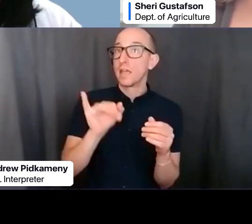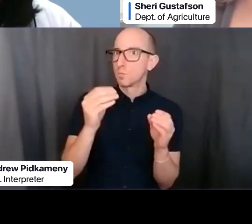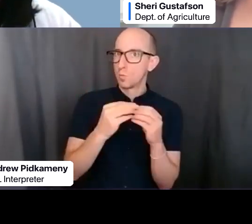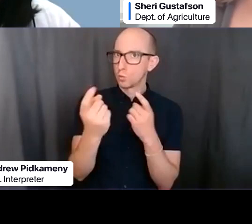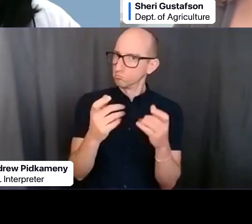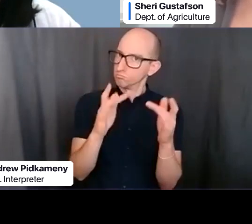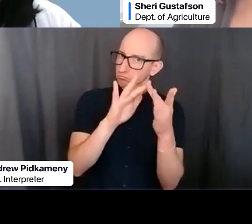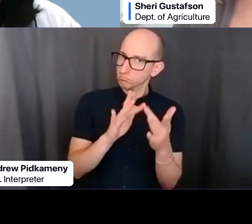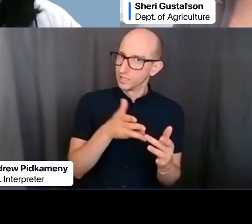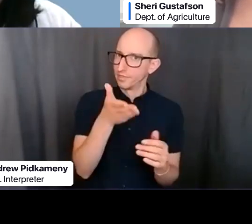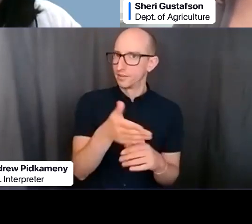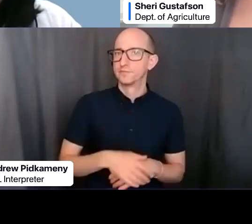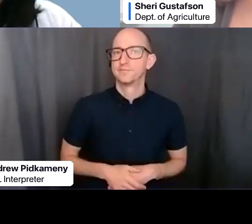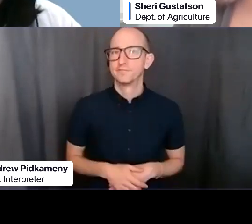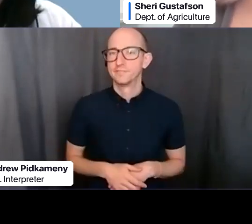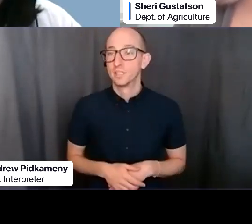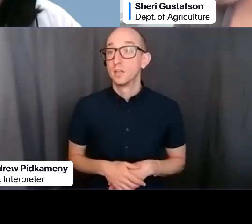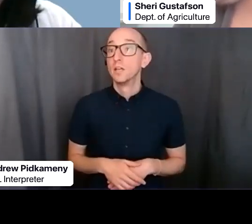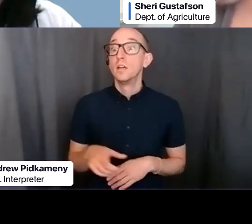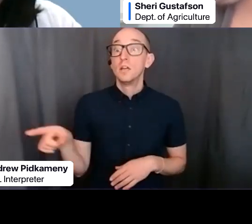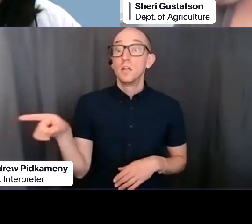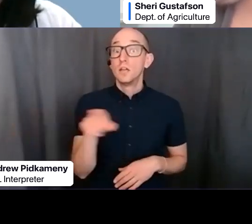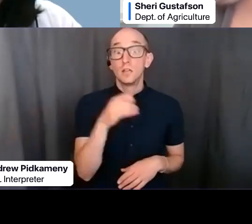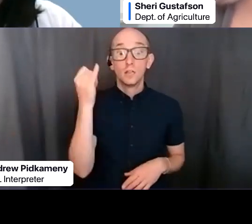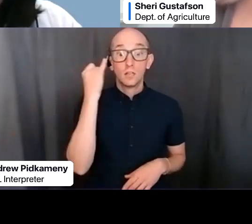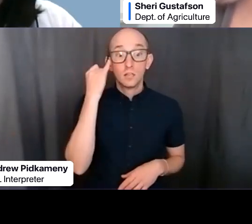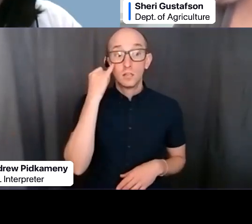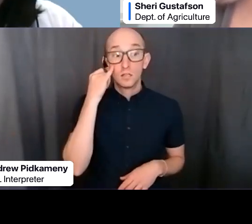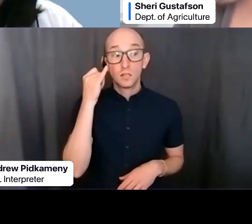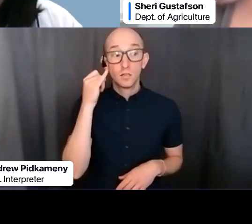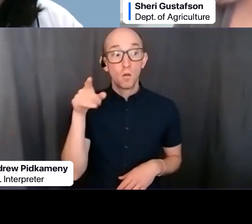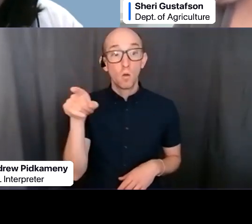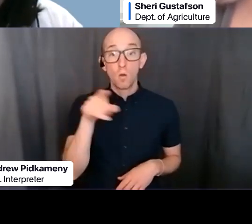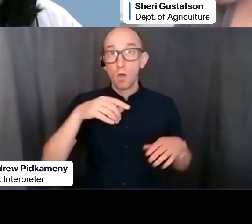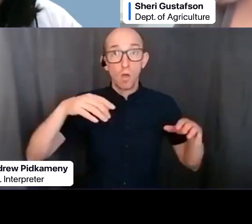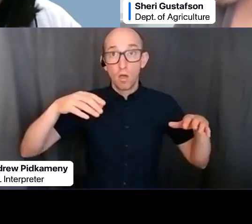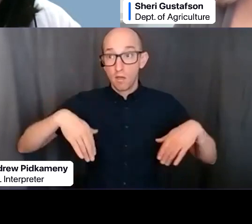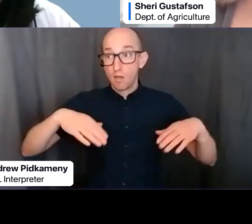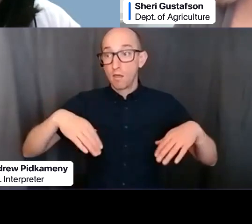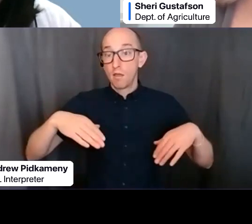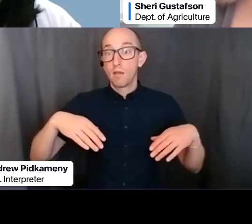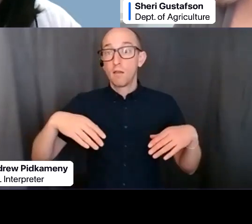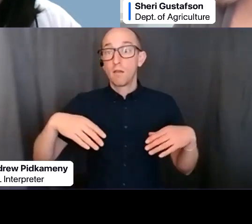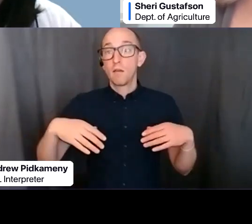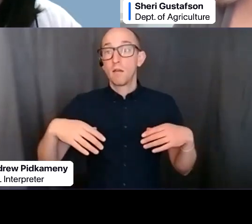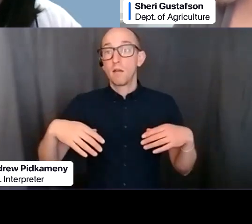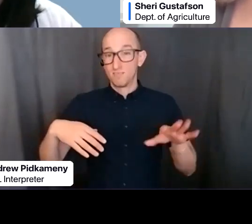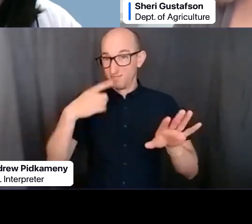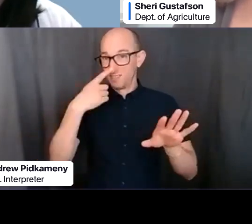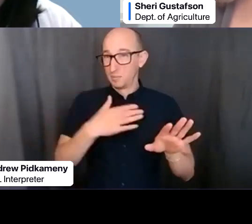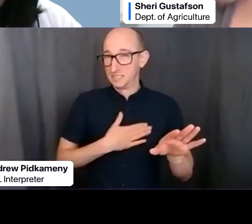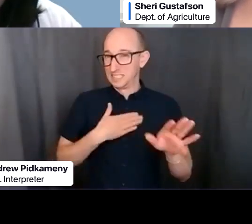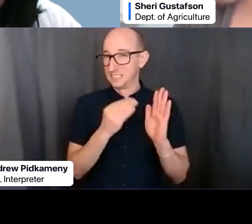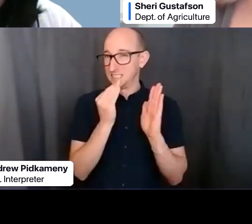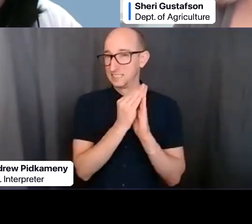questions. If you have not already, it would be great if you could fill in